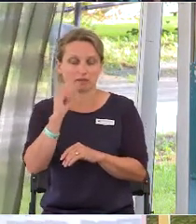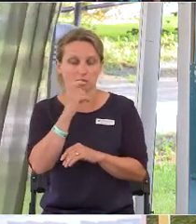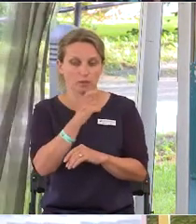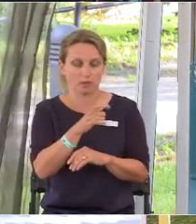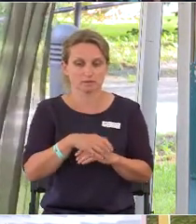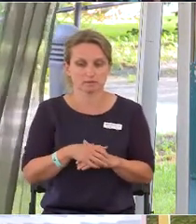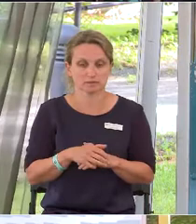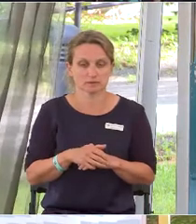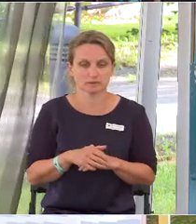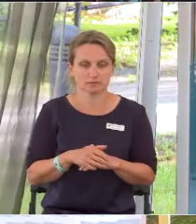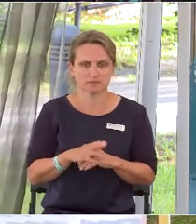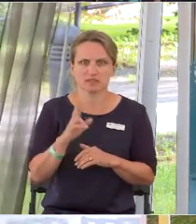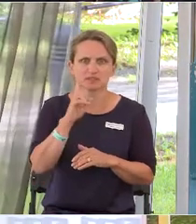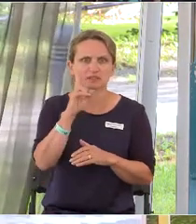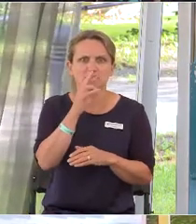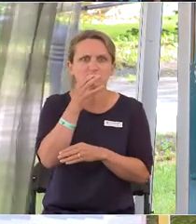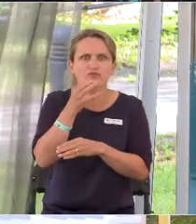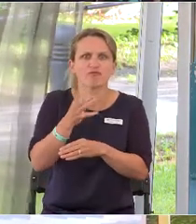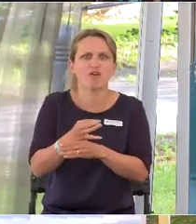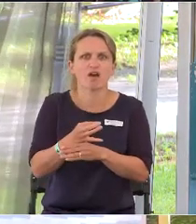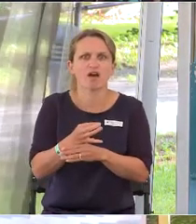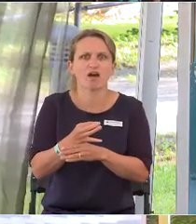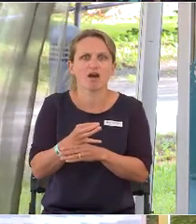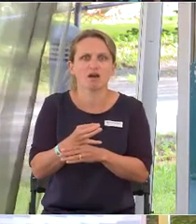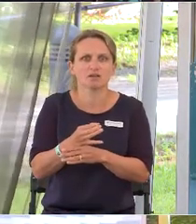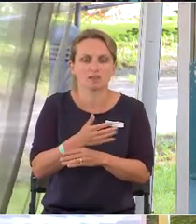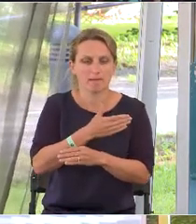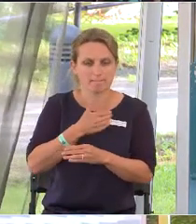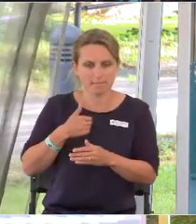who is really responsible for us